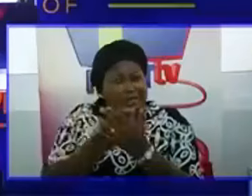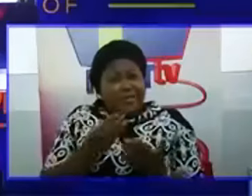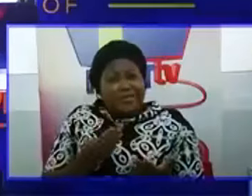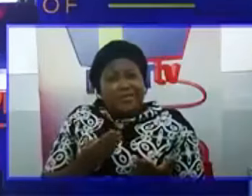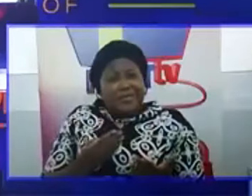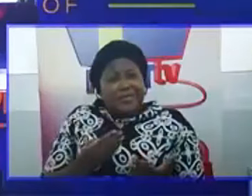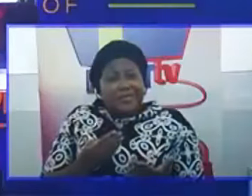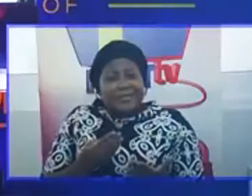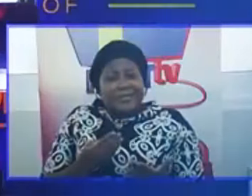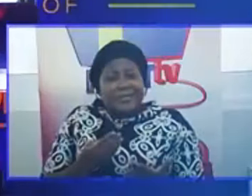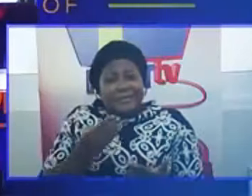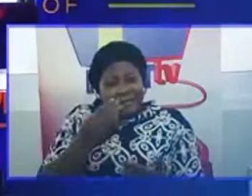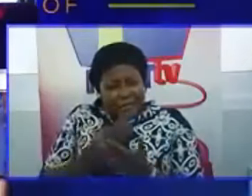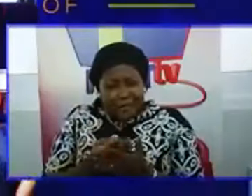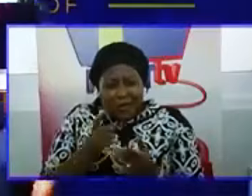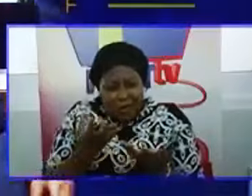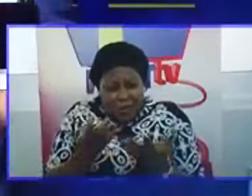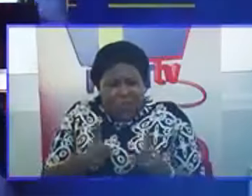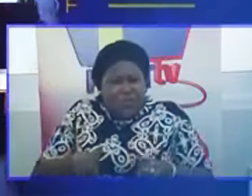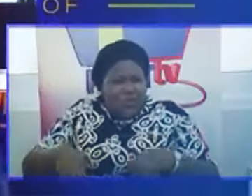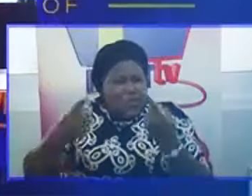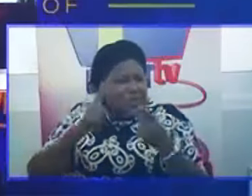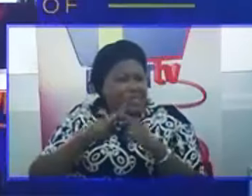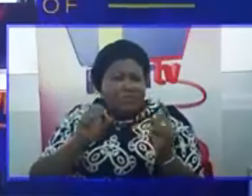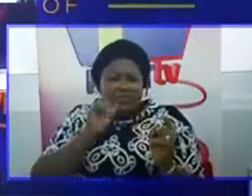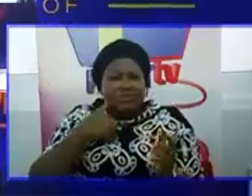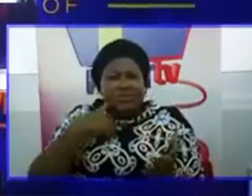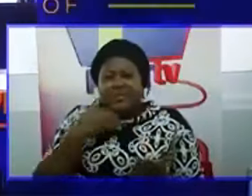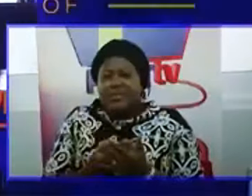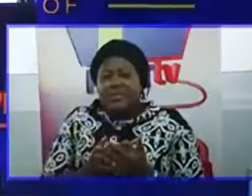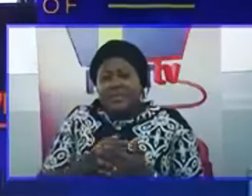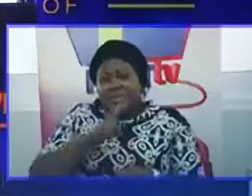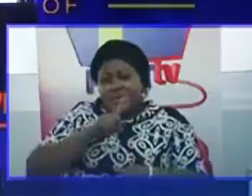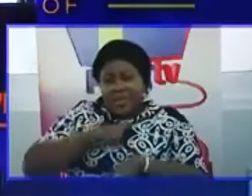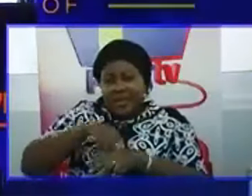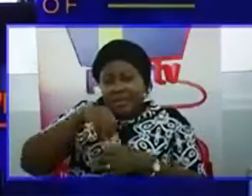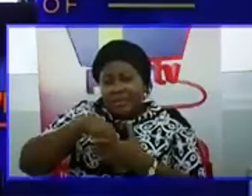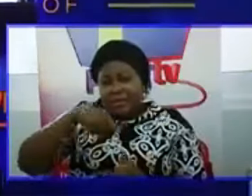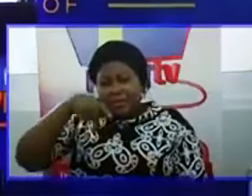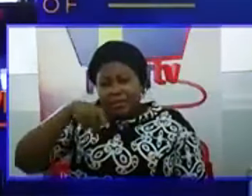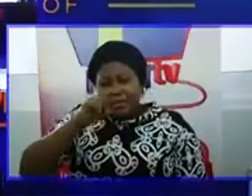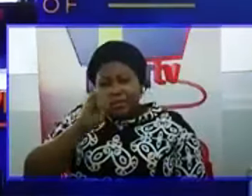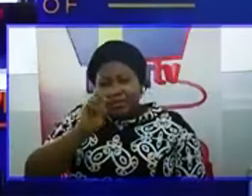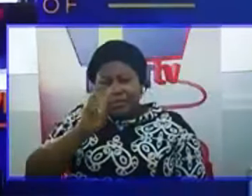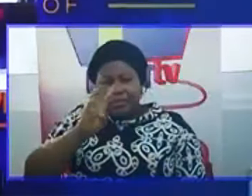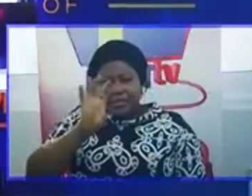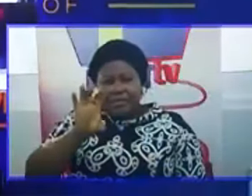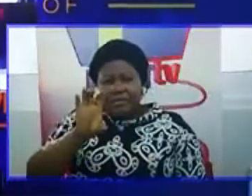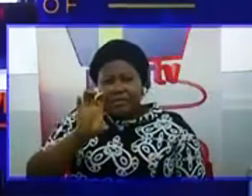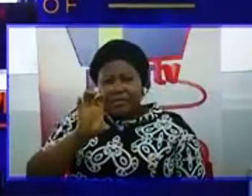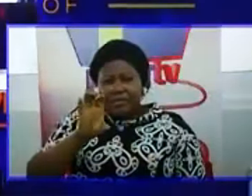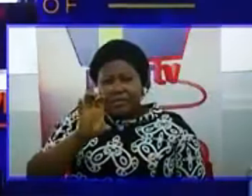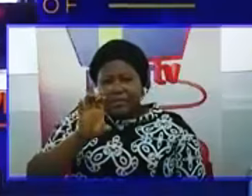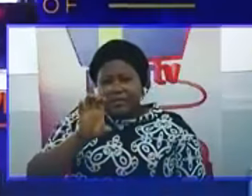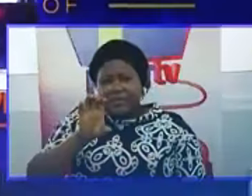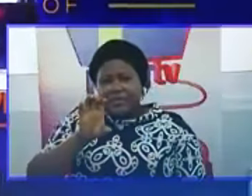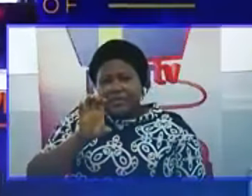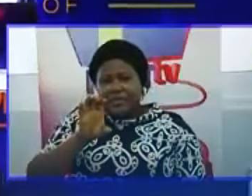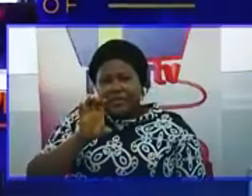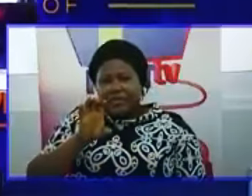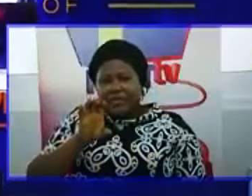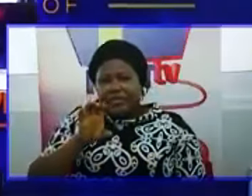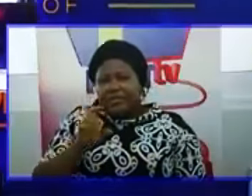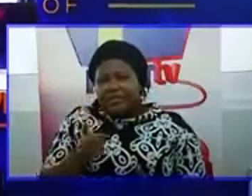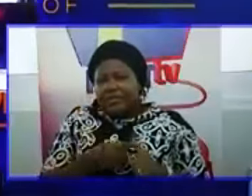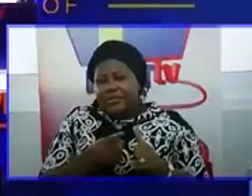you understand what I'm trying to say? Yeah. When I was in PIWC, I felt sick,